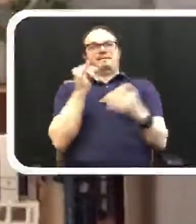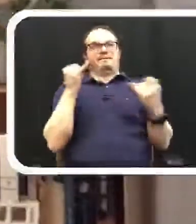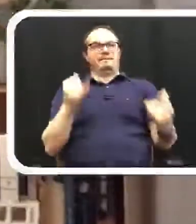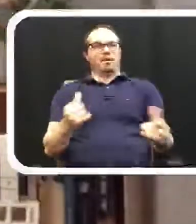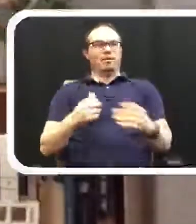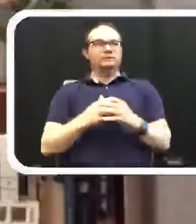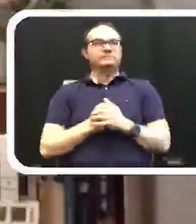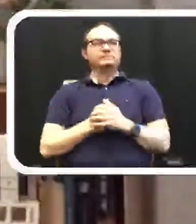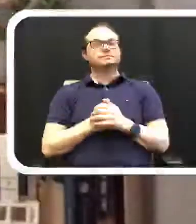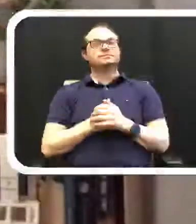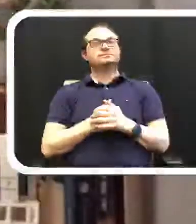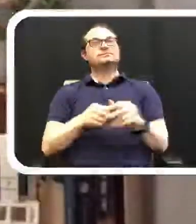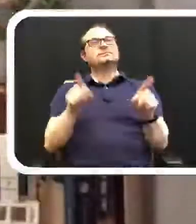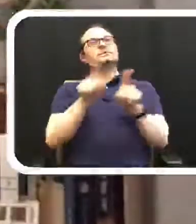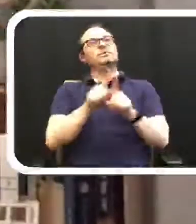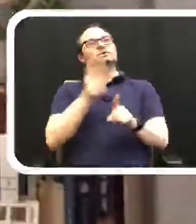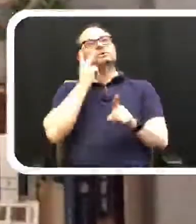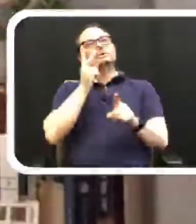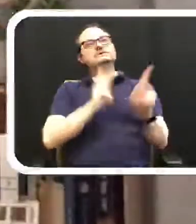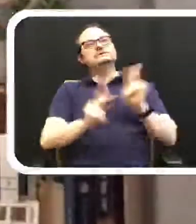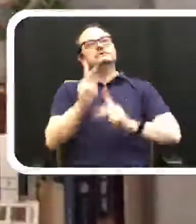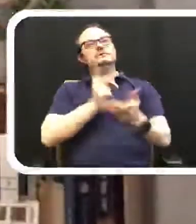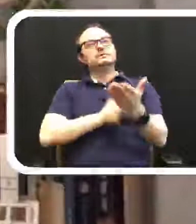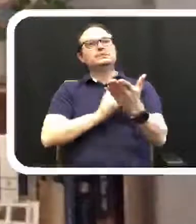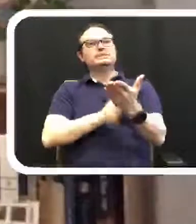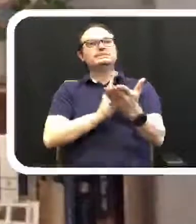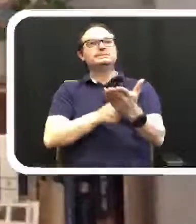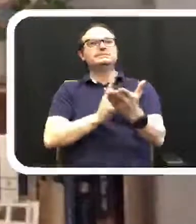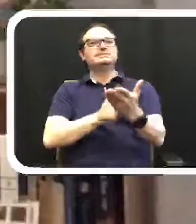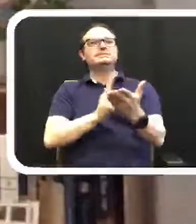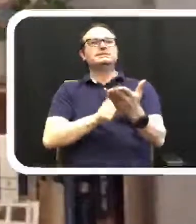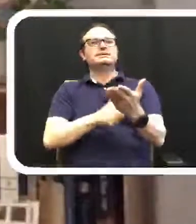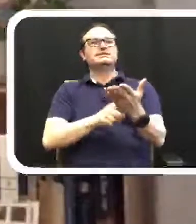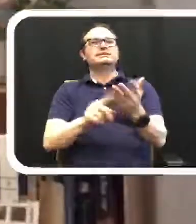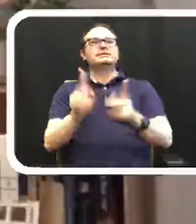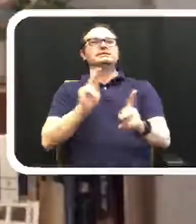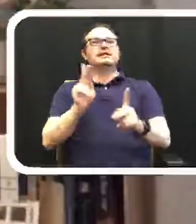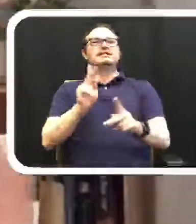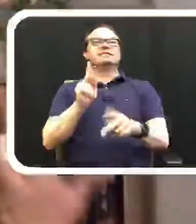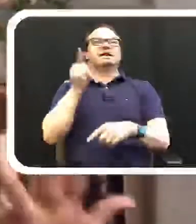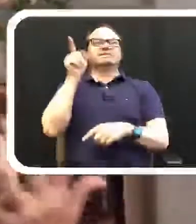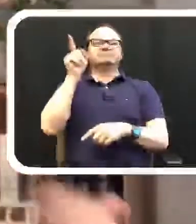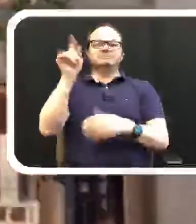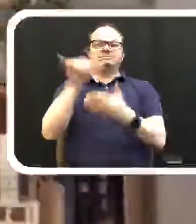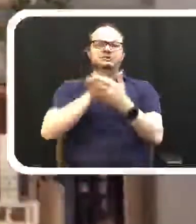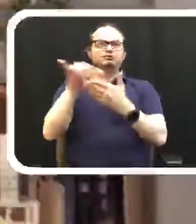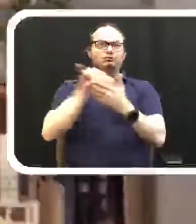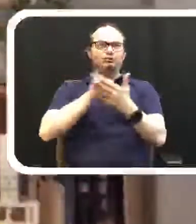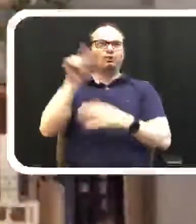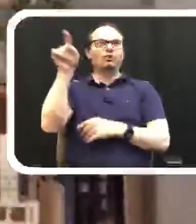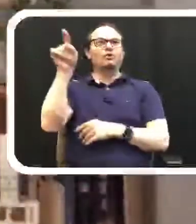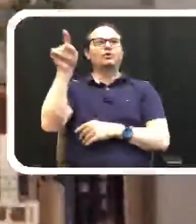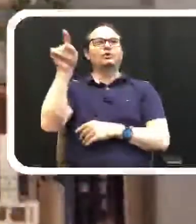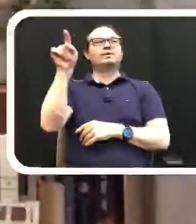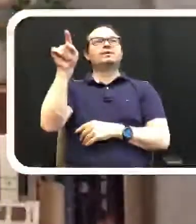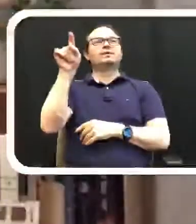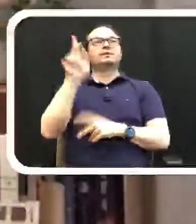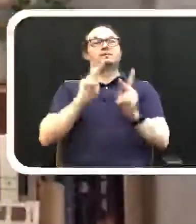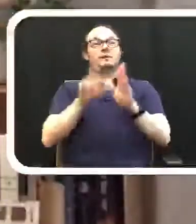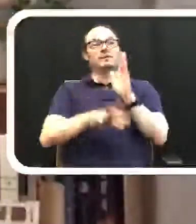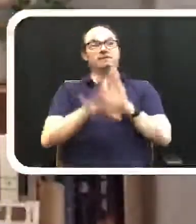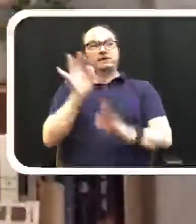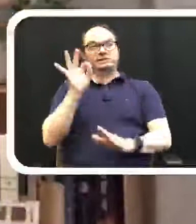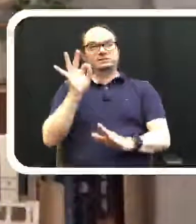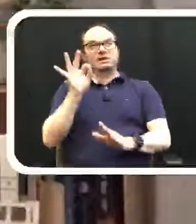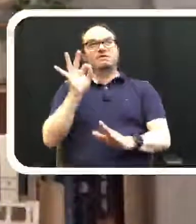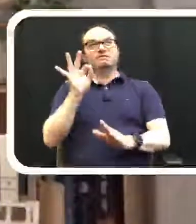And then, I see a lot of people talk about things like Humans of New York. Many people have discovered this account